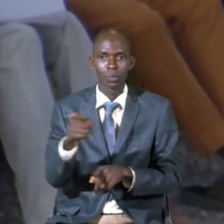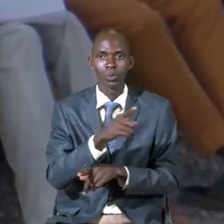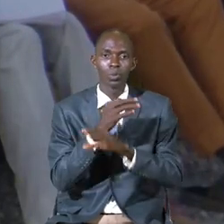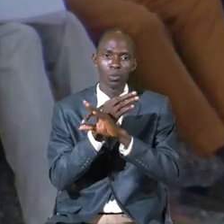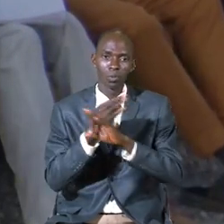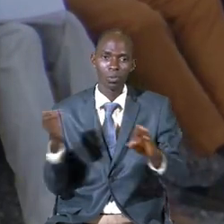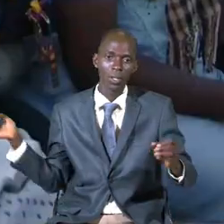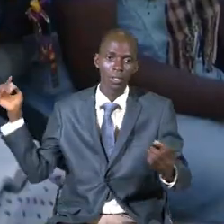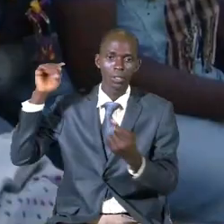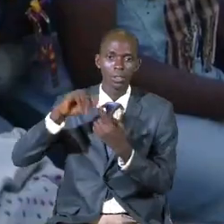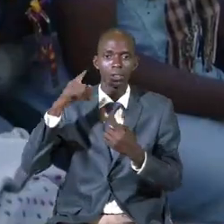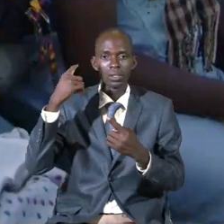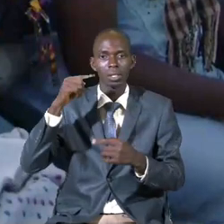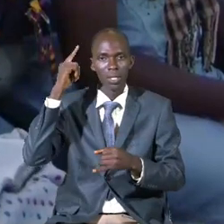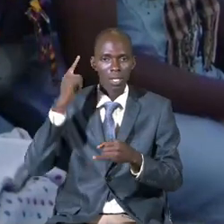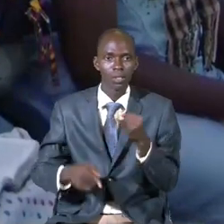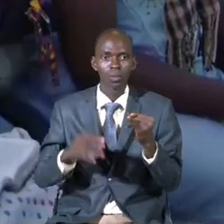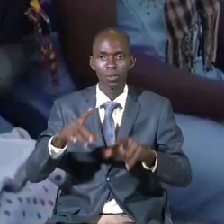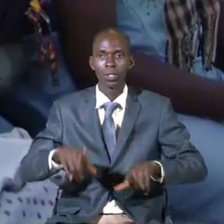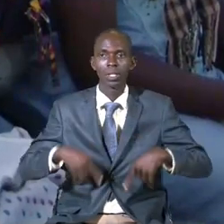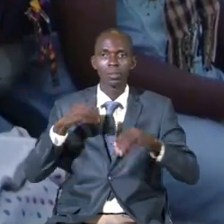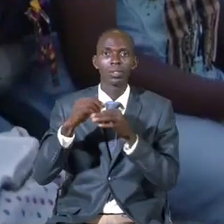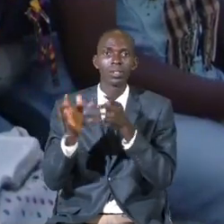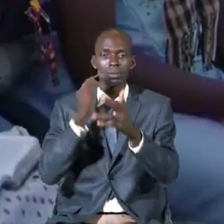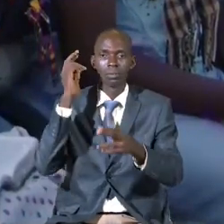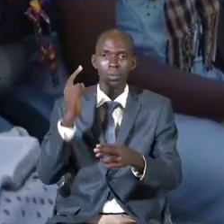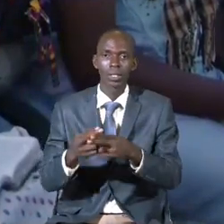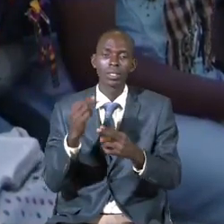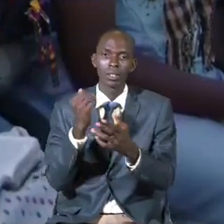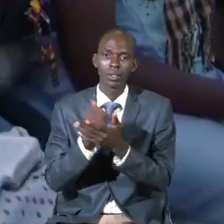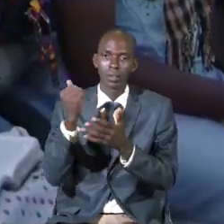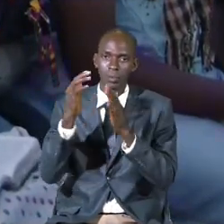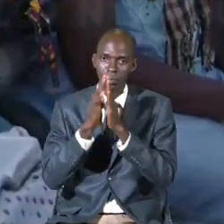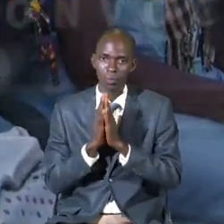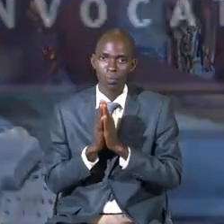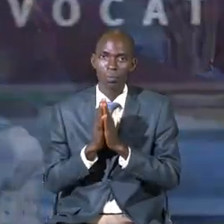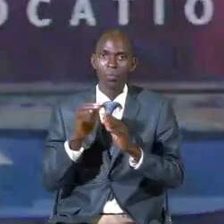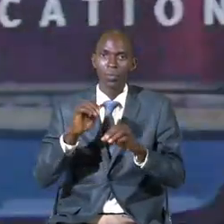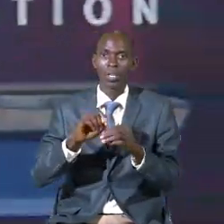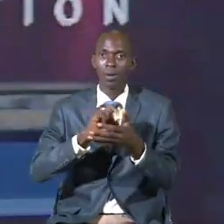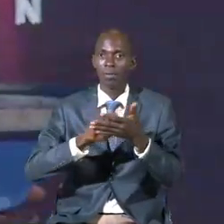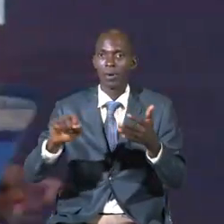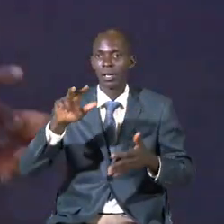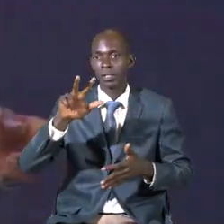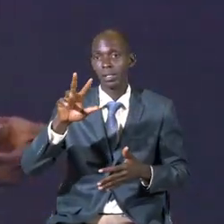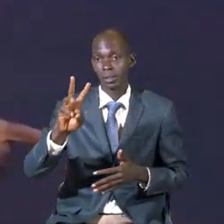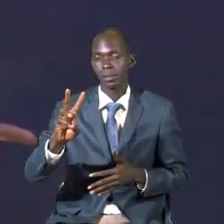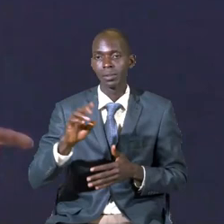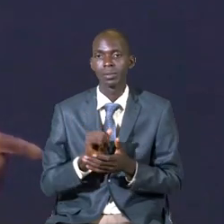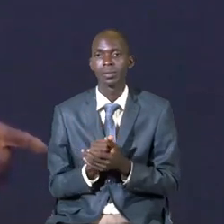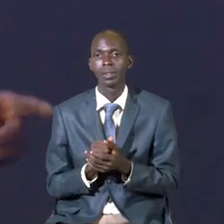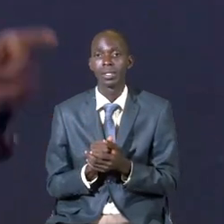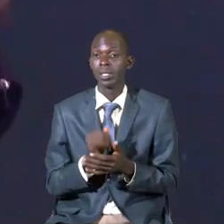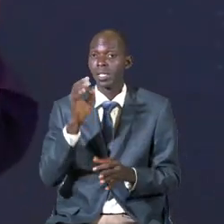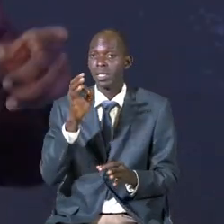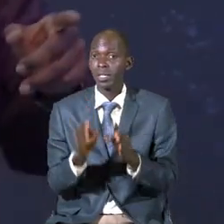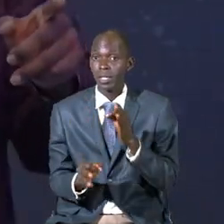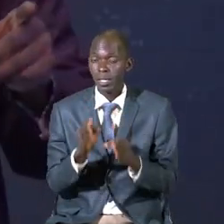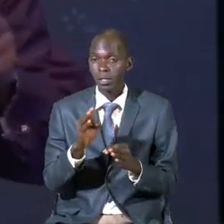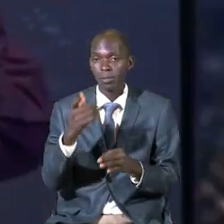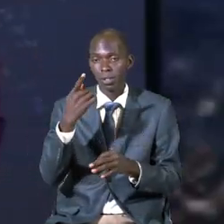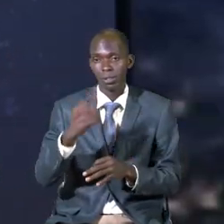the end of your life in jesus name look at verse 36 there it says if the